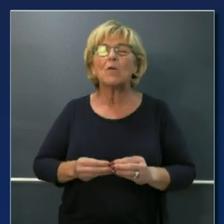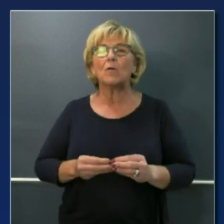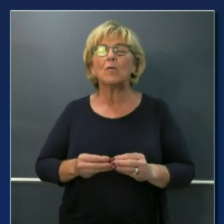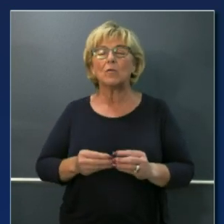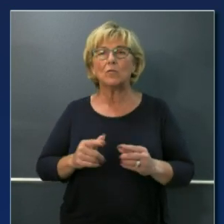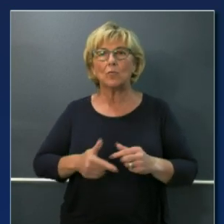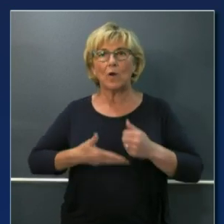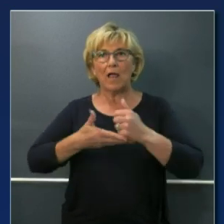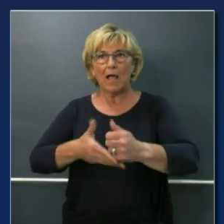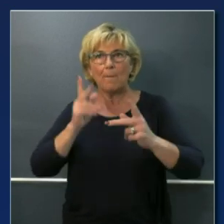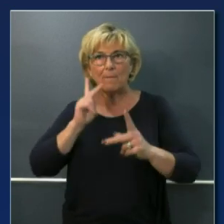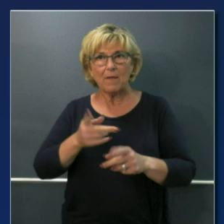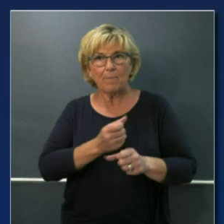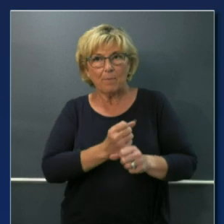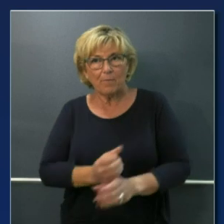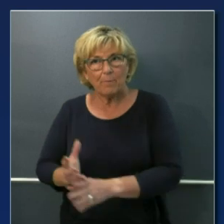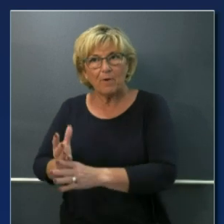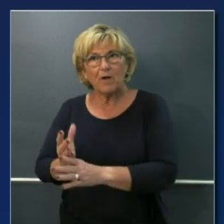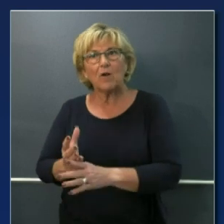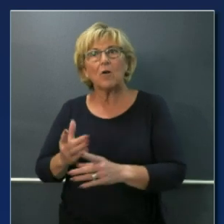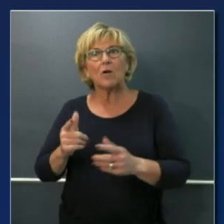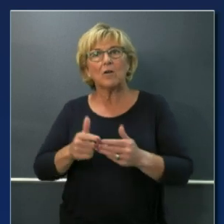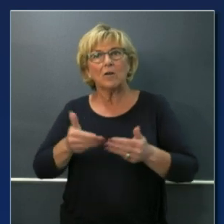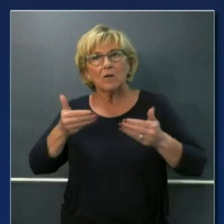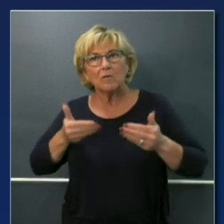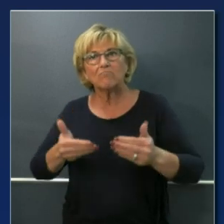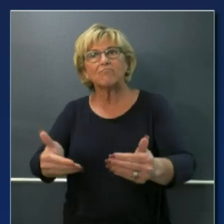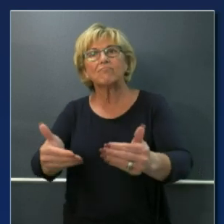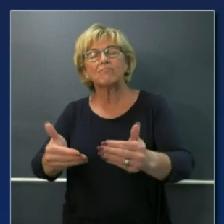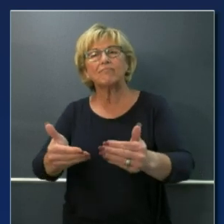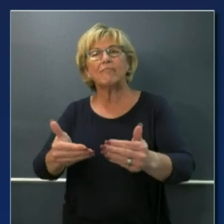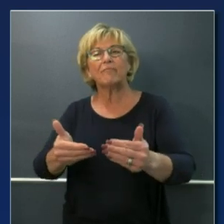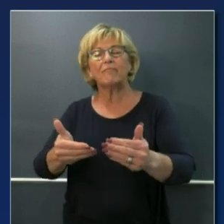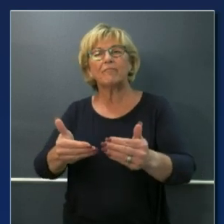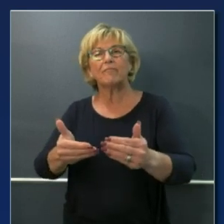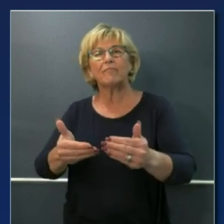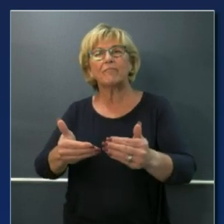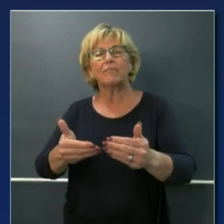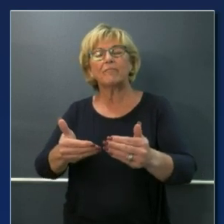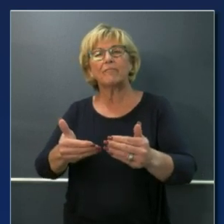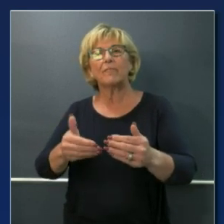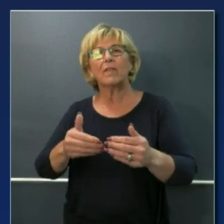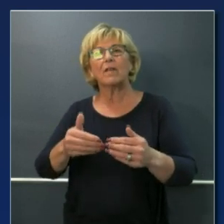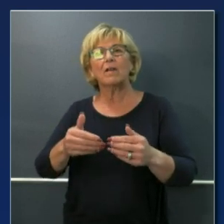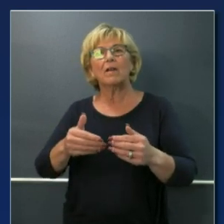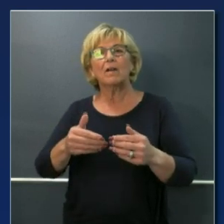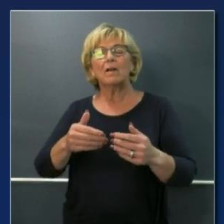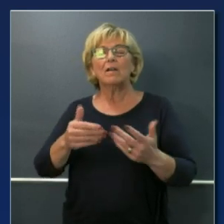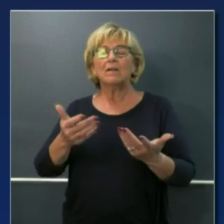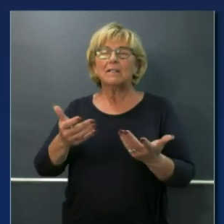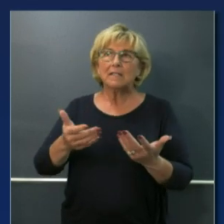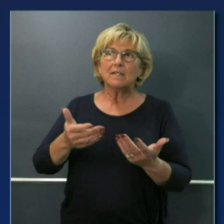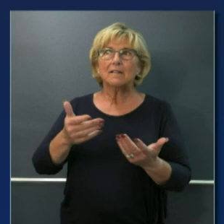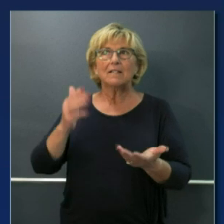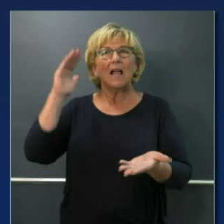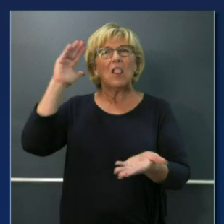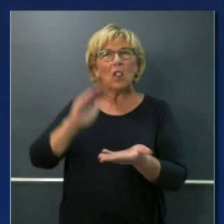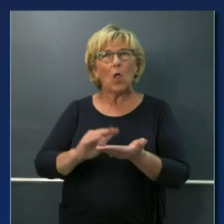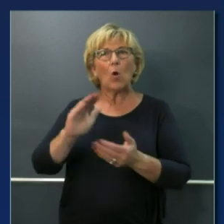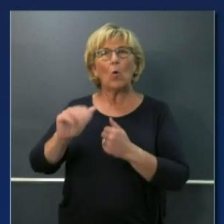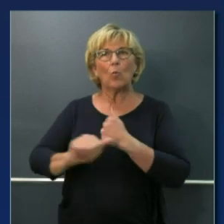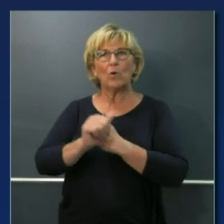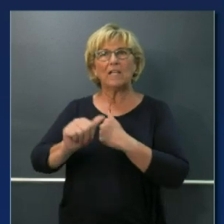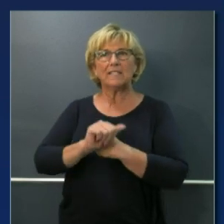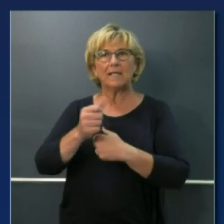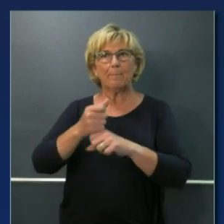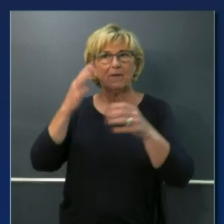help people prepare themselves, to move into an environment that is not fully safe, but certainly lower risk, so we can all